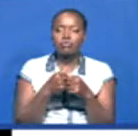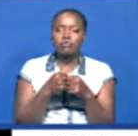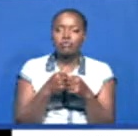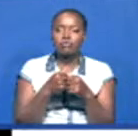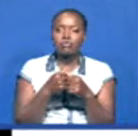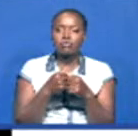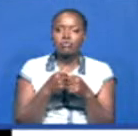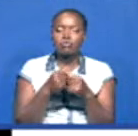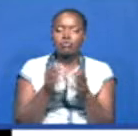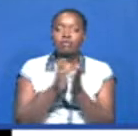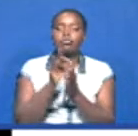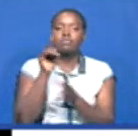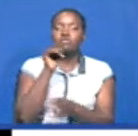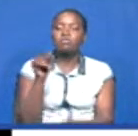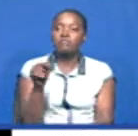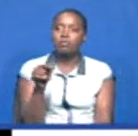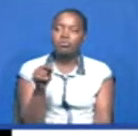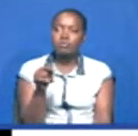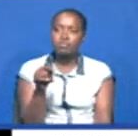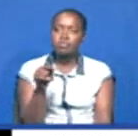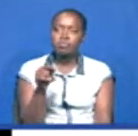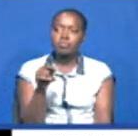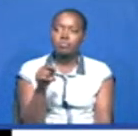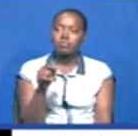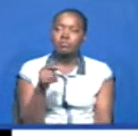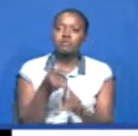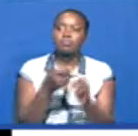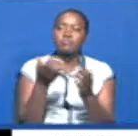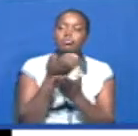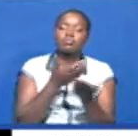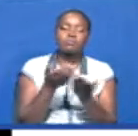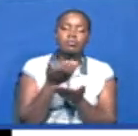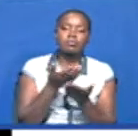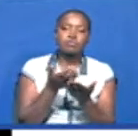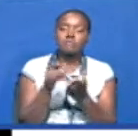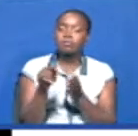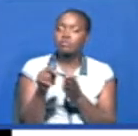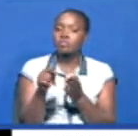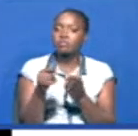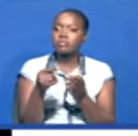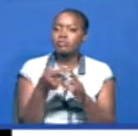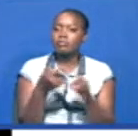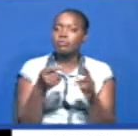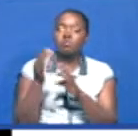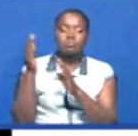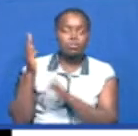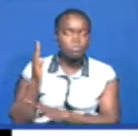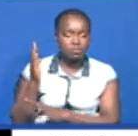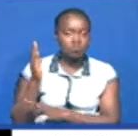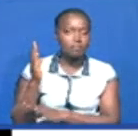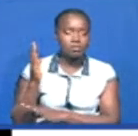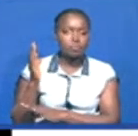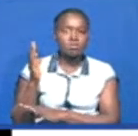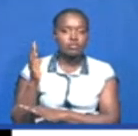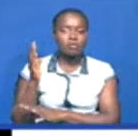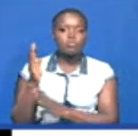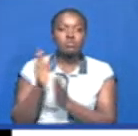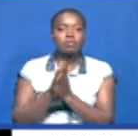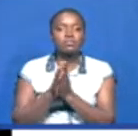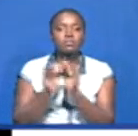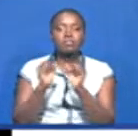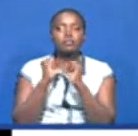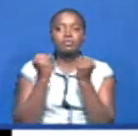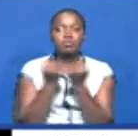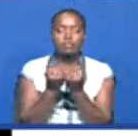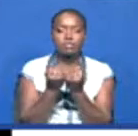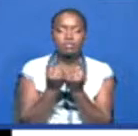And therefore, look at it from the economic point of view, look at it from the security point of view, look at it from the social point of